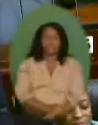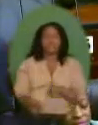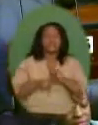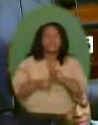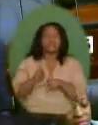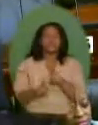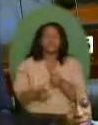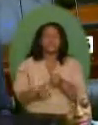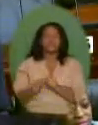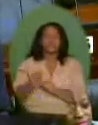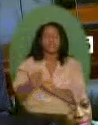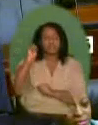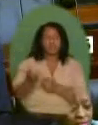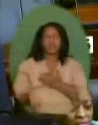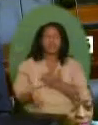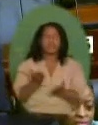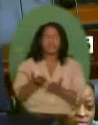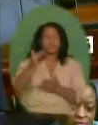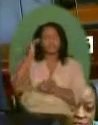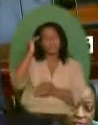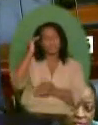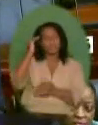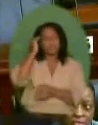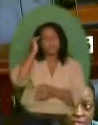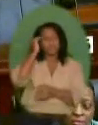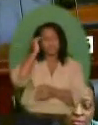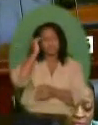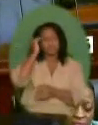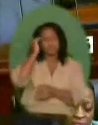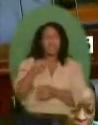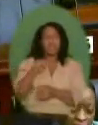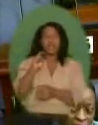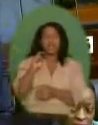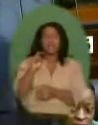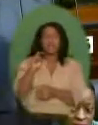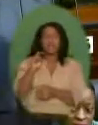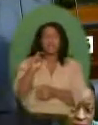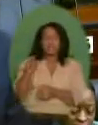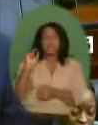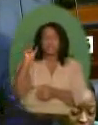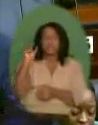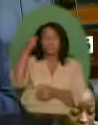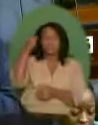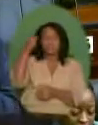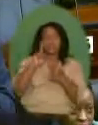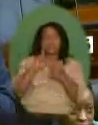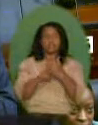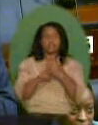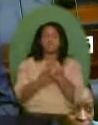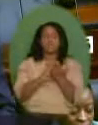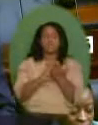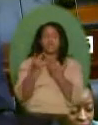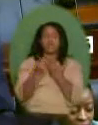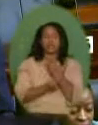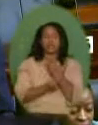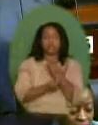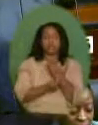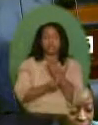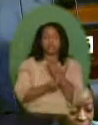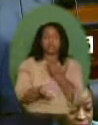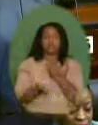Trinidad and Tobago should take note of the fact that this government has embarked on a program to build an extension